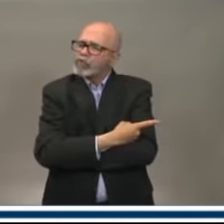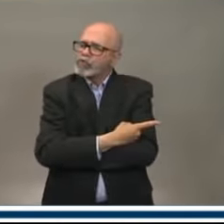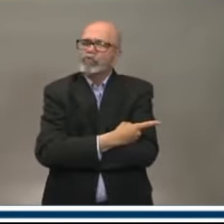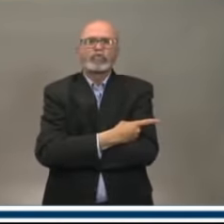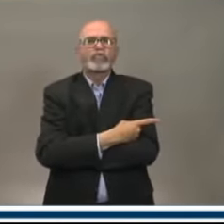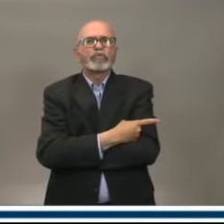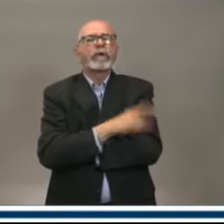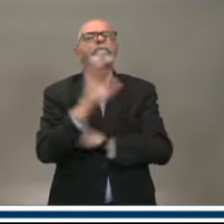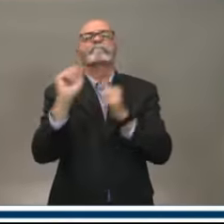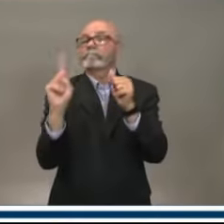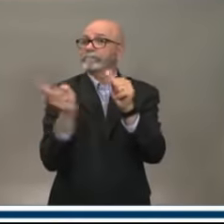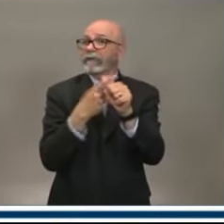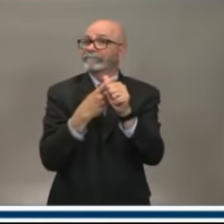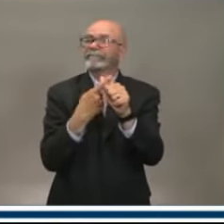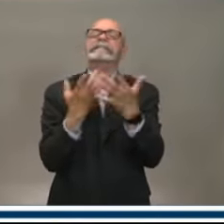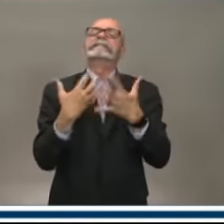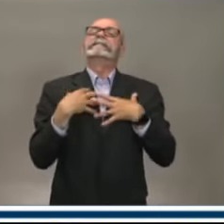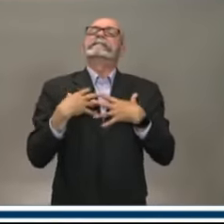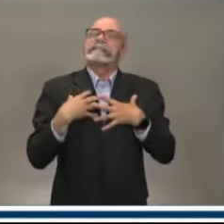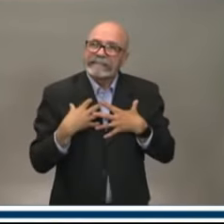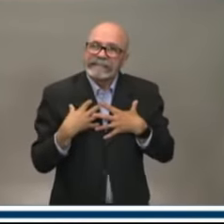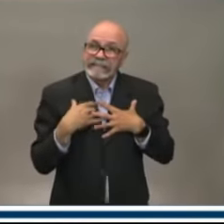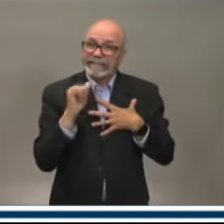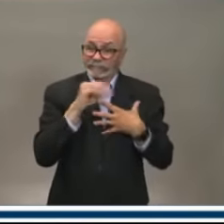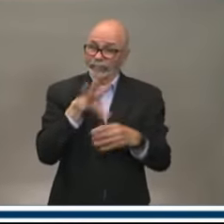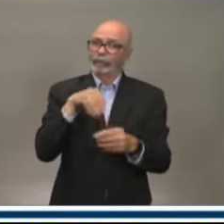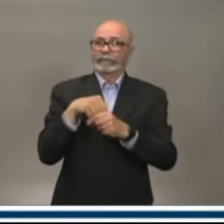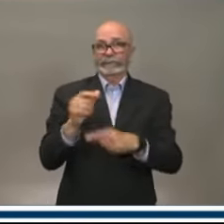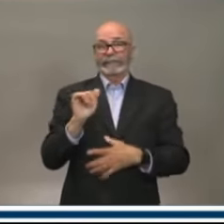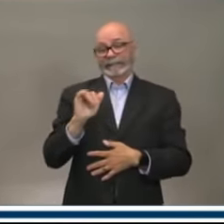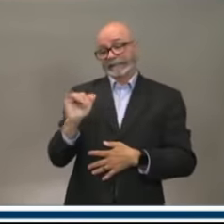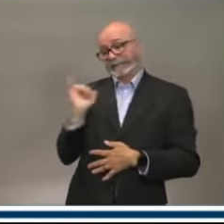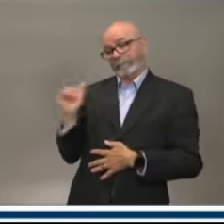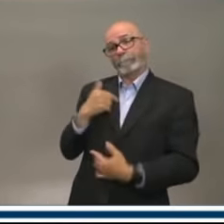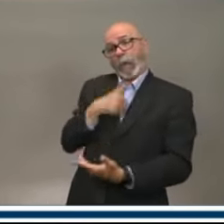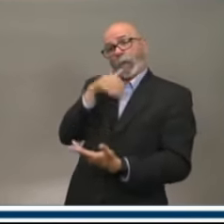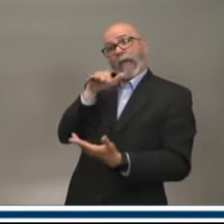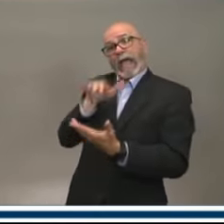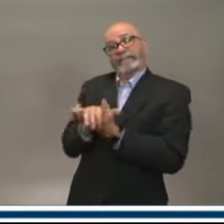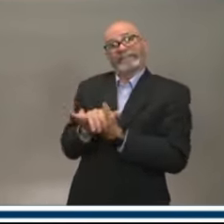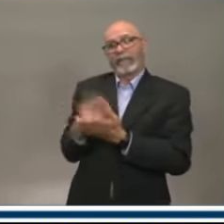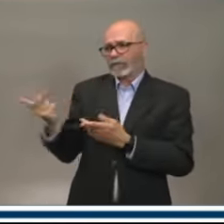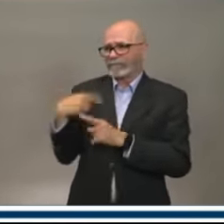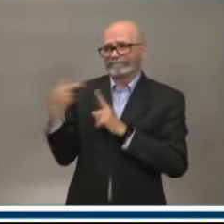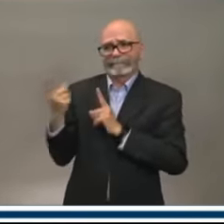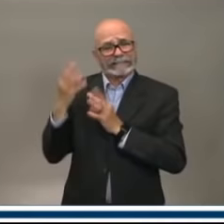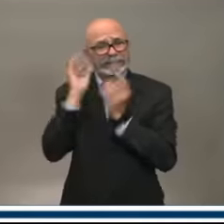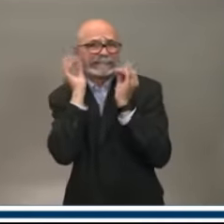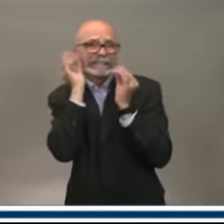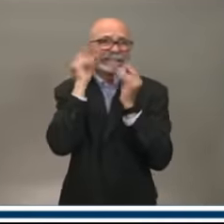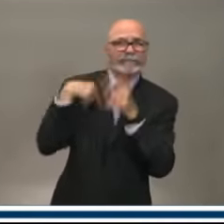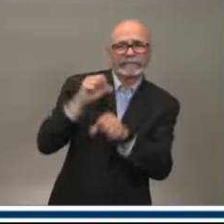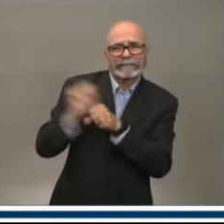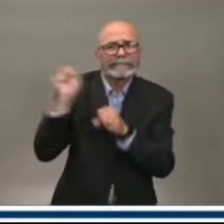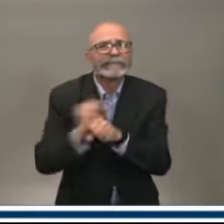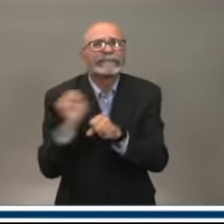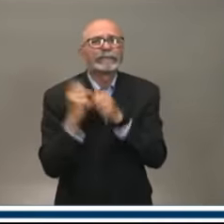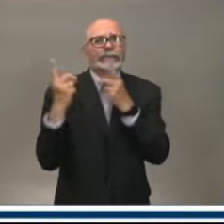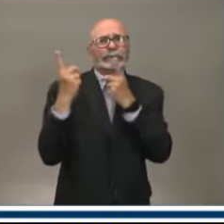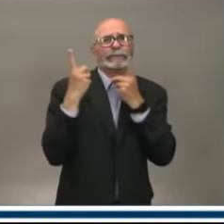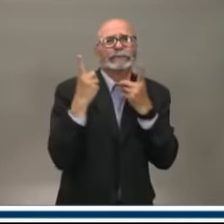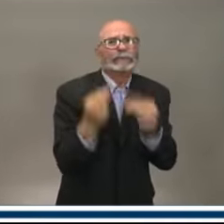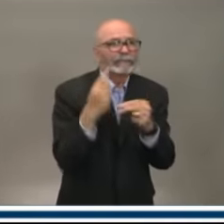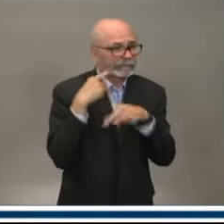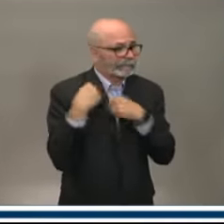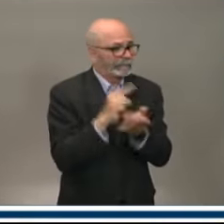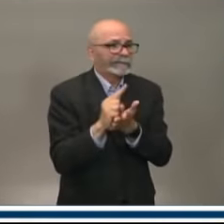including my wife, who holds down my family fort in the last few weeks, and anybody else who's in mothering roles. I also